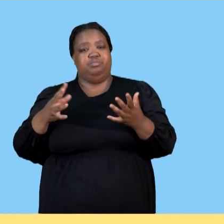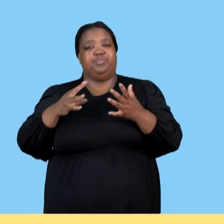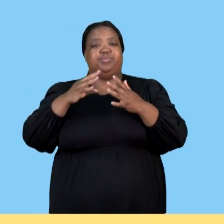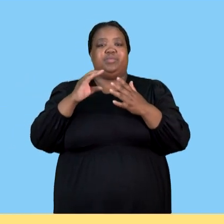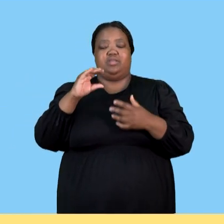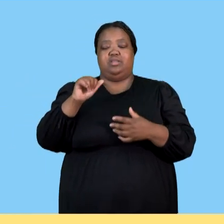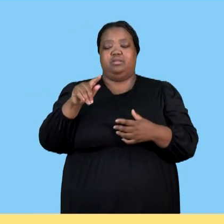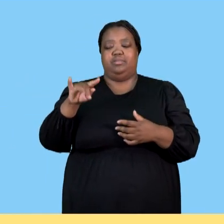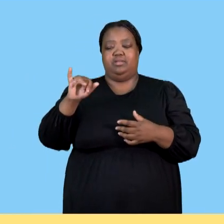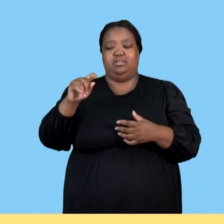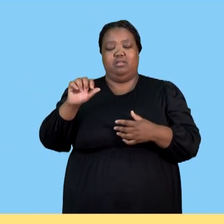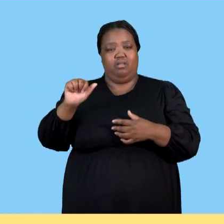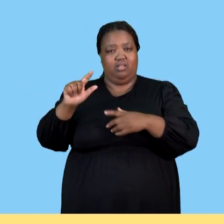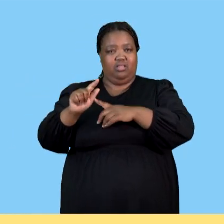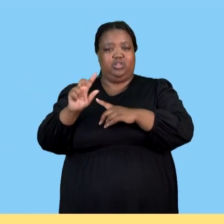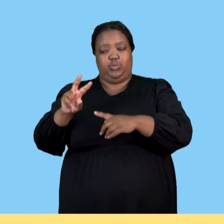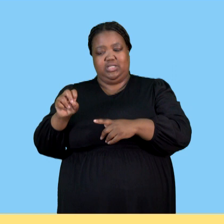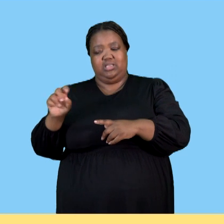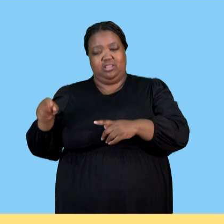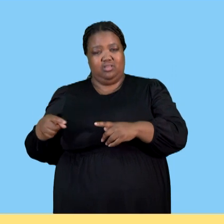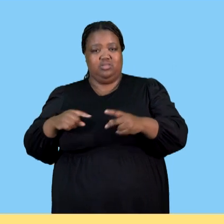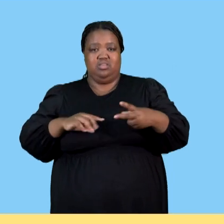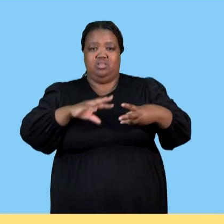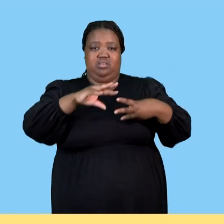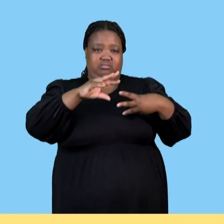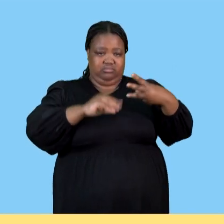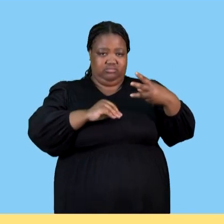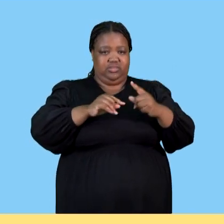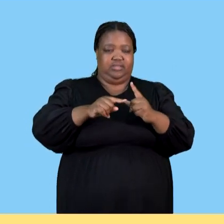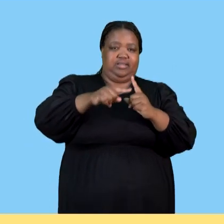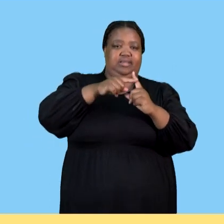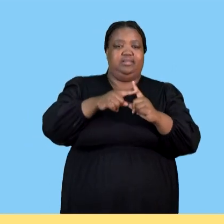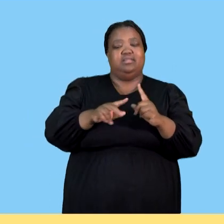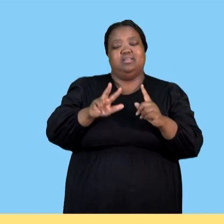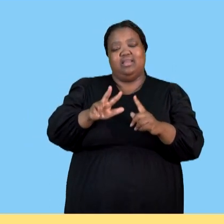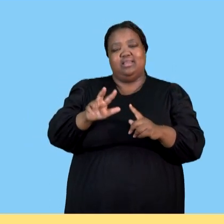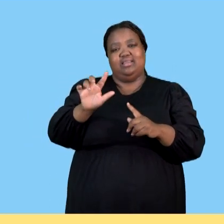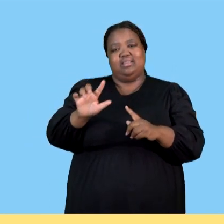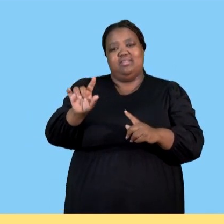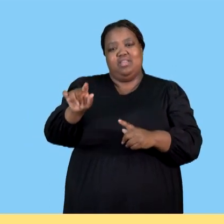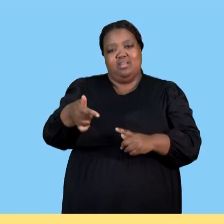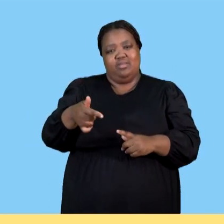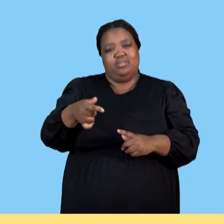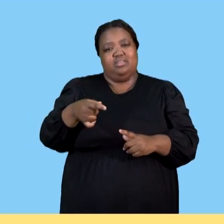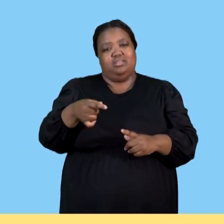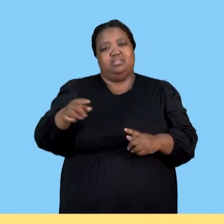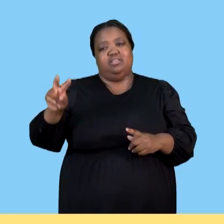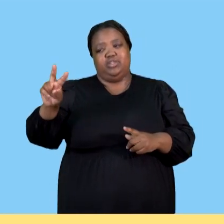contribution 20,000. If we add these three amounts, we will then have